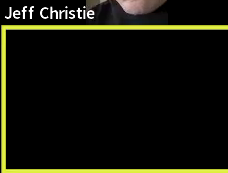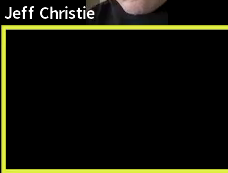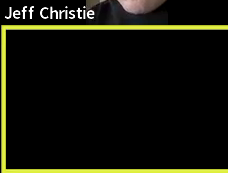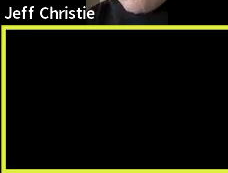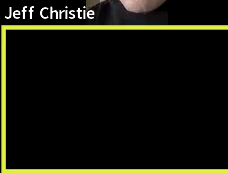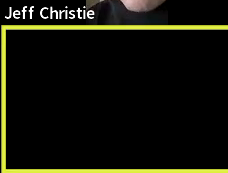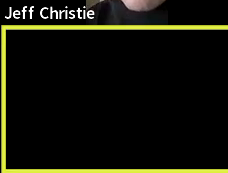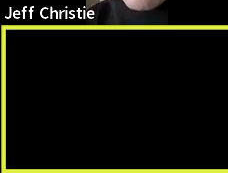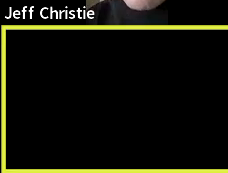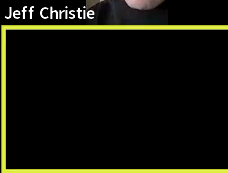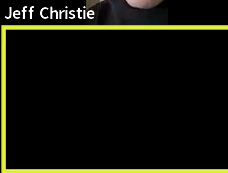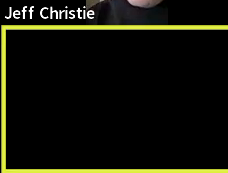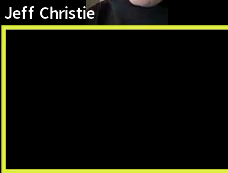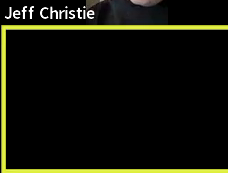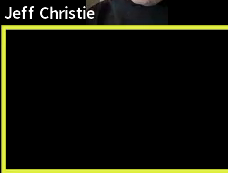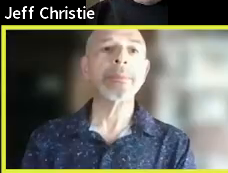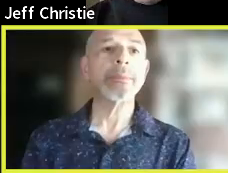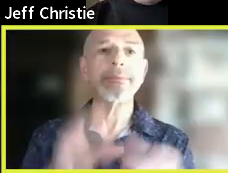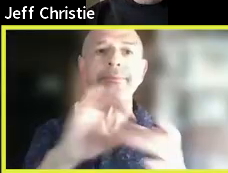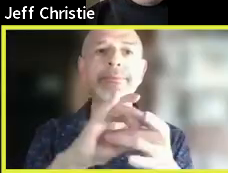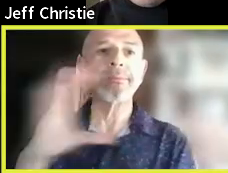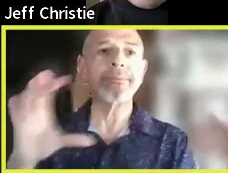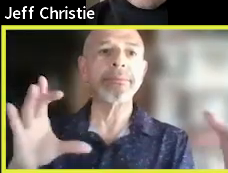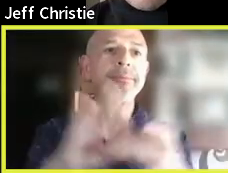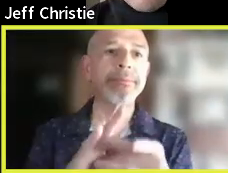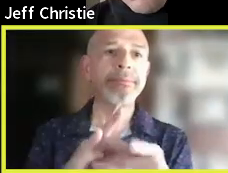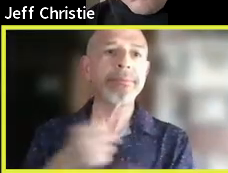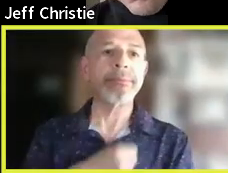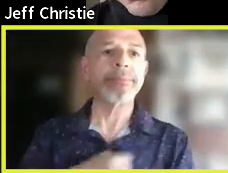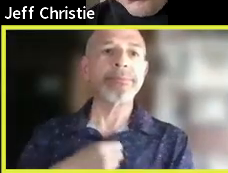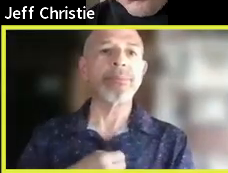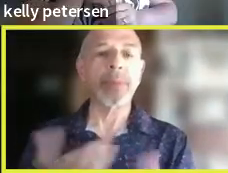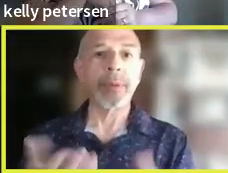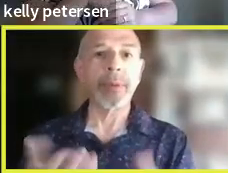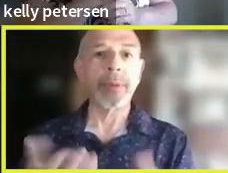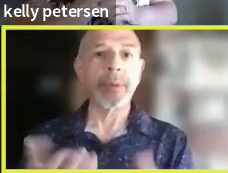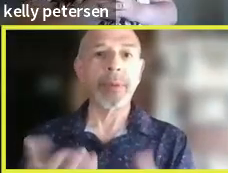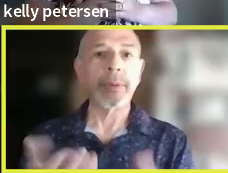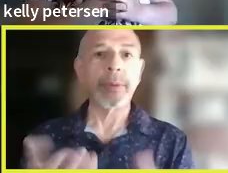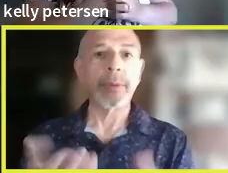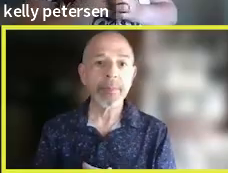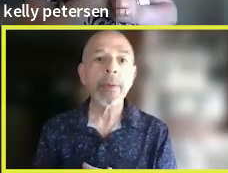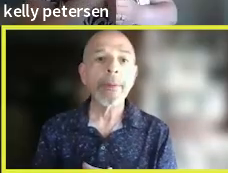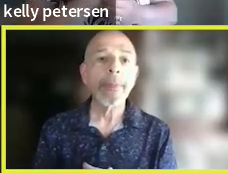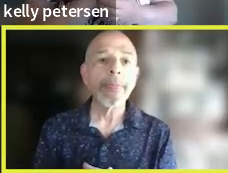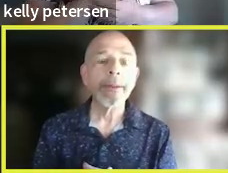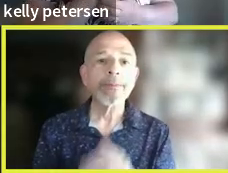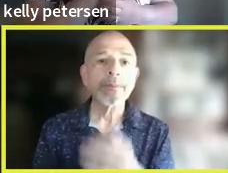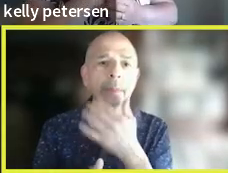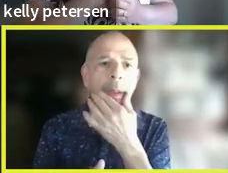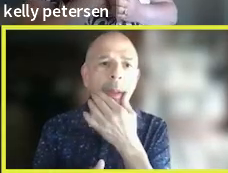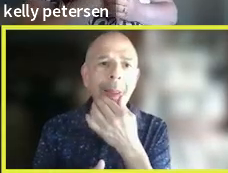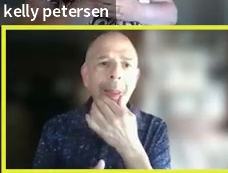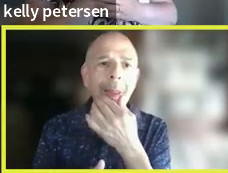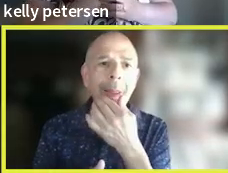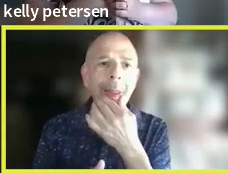we celebrated that together. So anyway, I thought that you'd be a I little ha- amused by that. I have to say, I have to